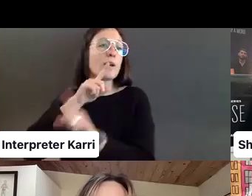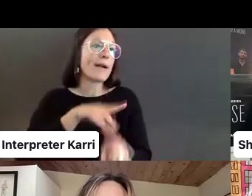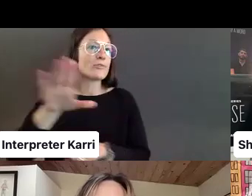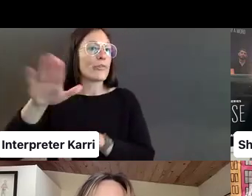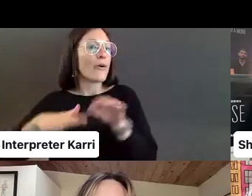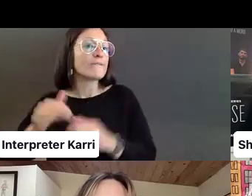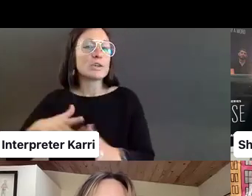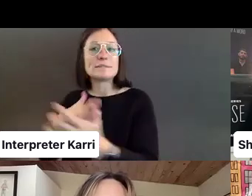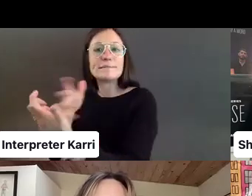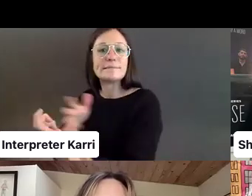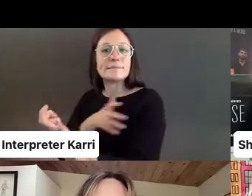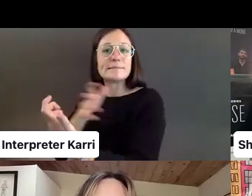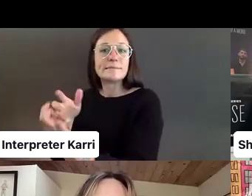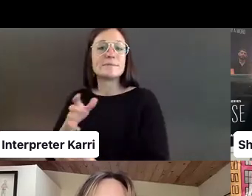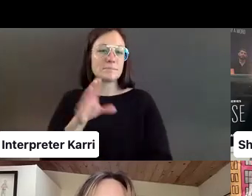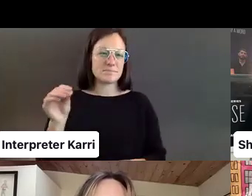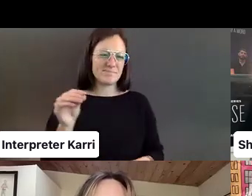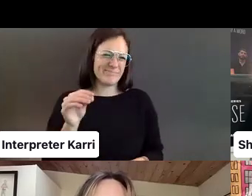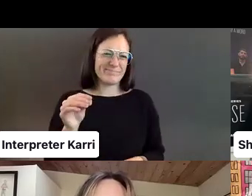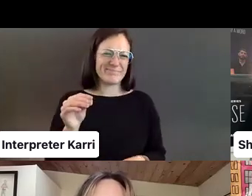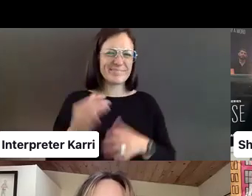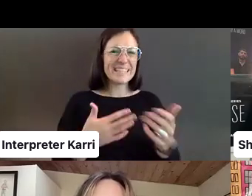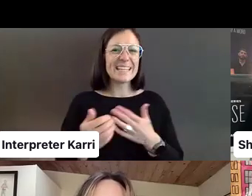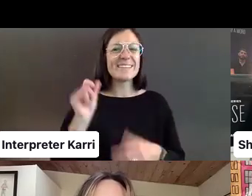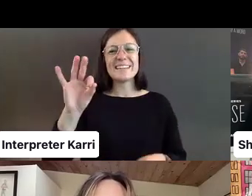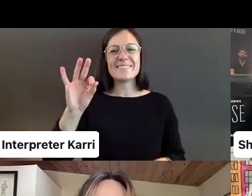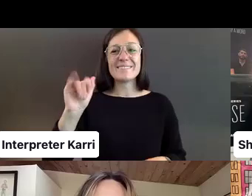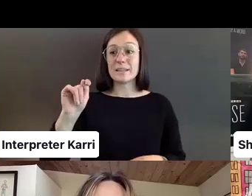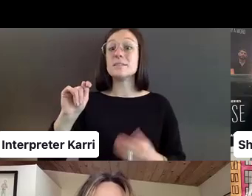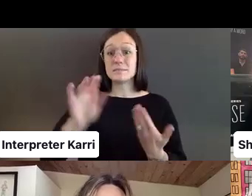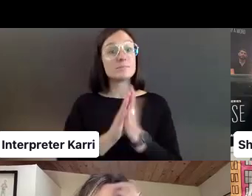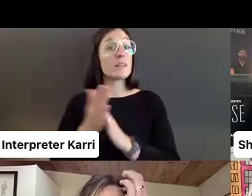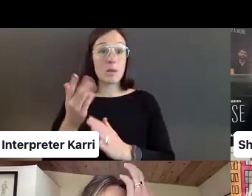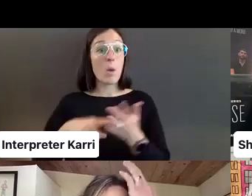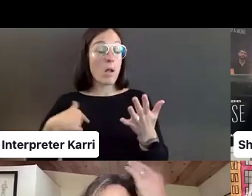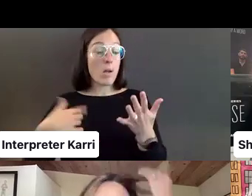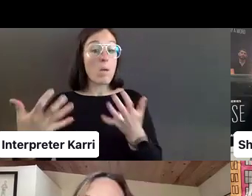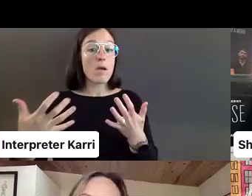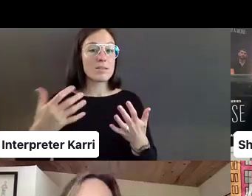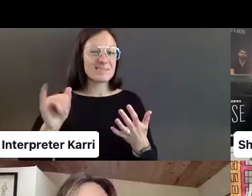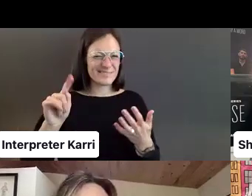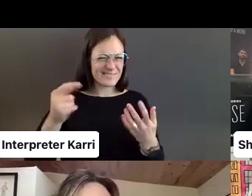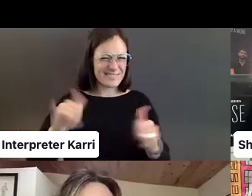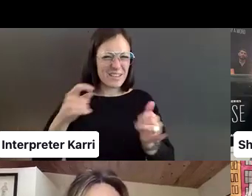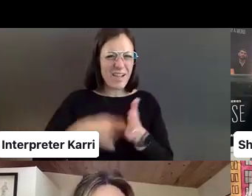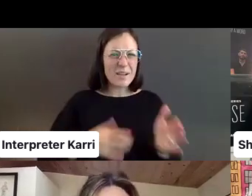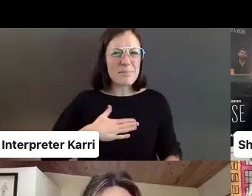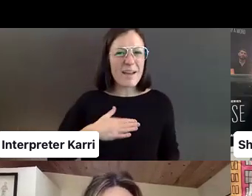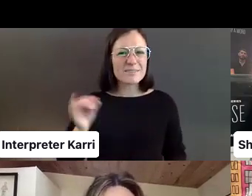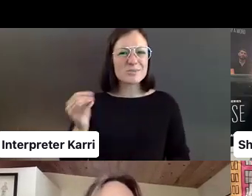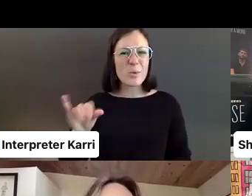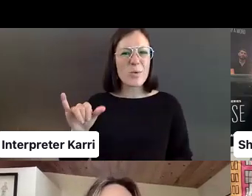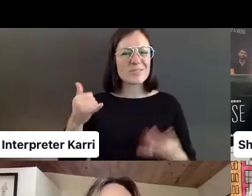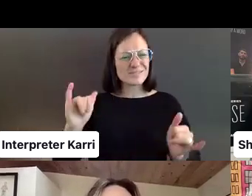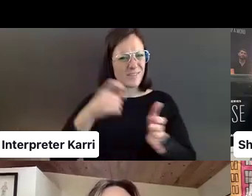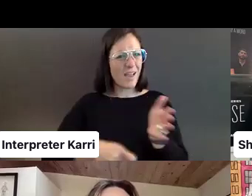comfort. And it never, like, even if it turns out the way I want it to, it cost me my joy. It